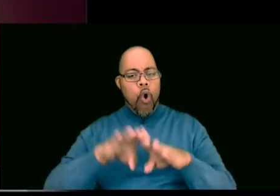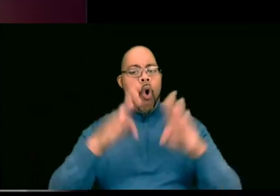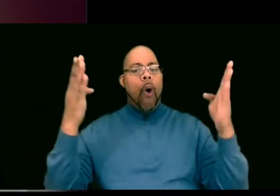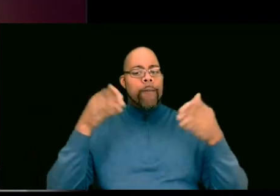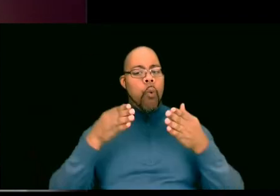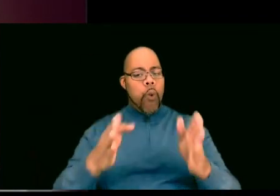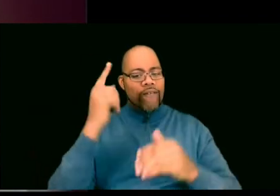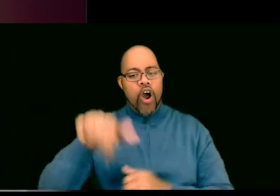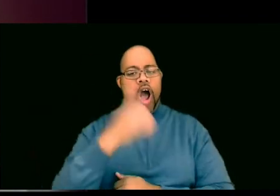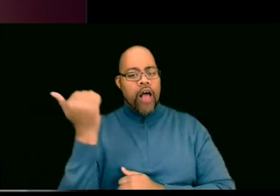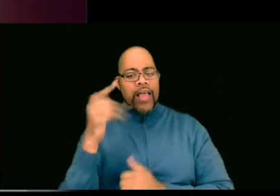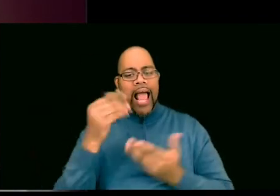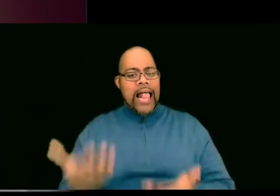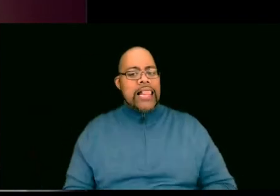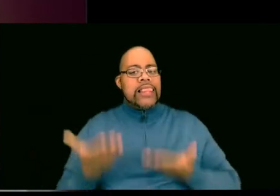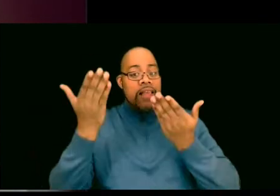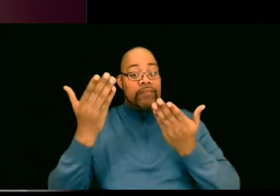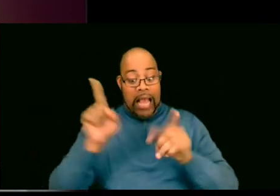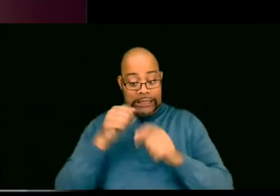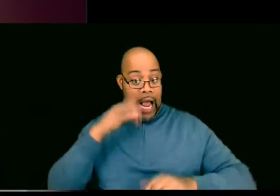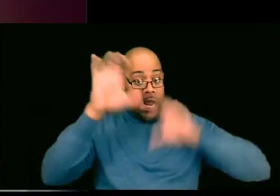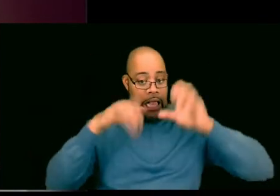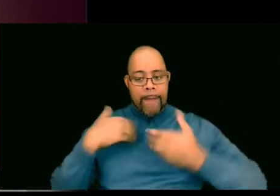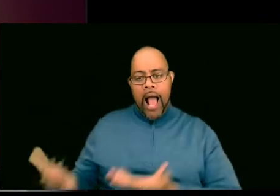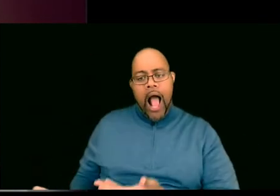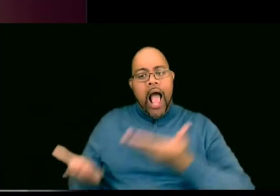for opening the doors for others and lifting as I